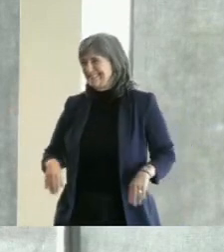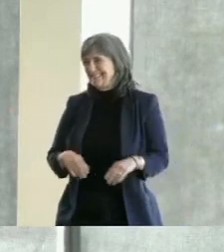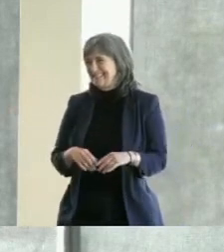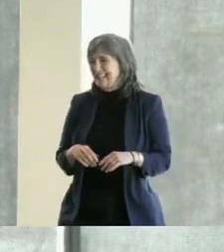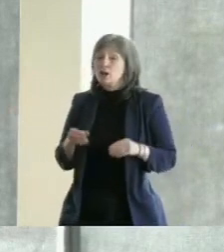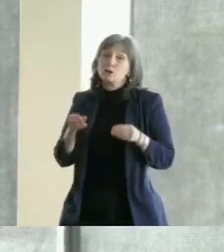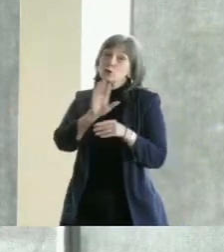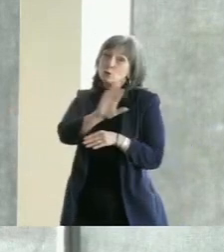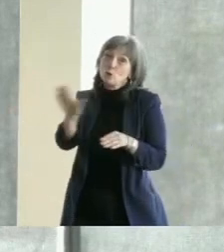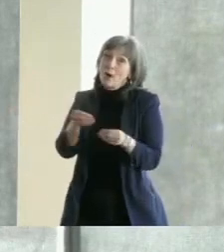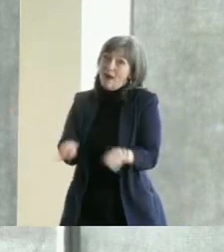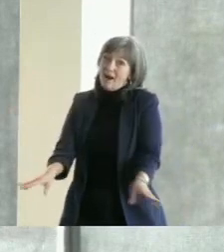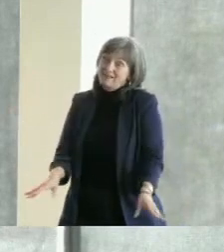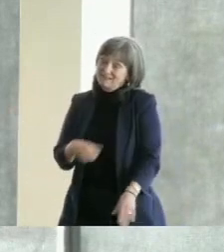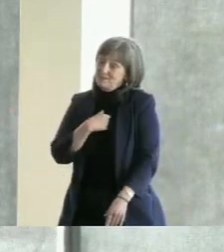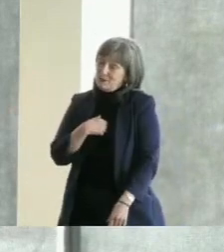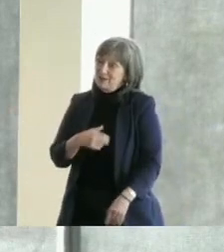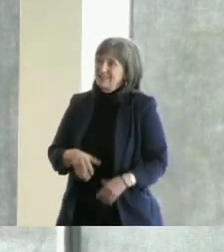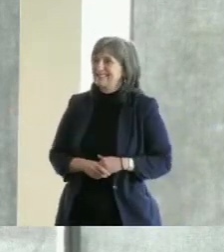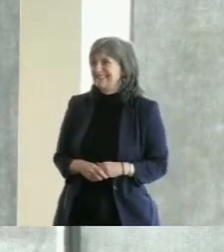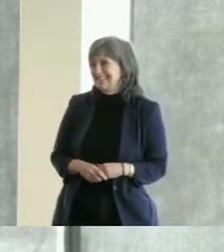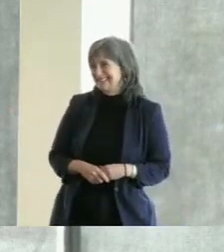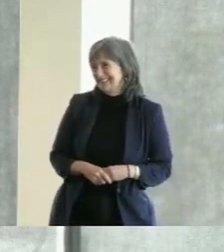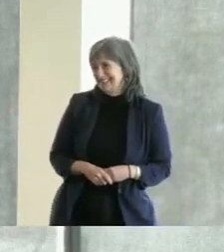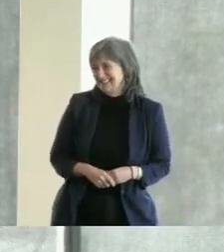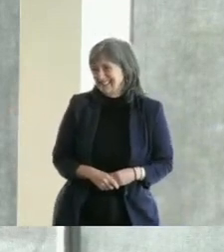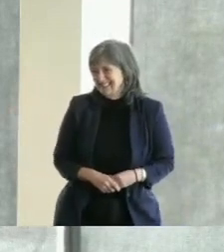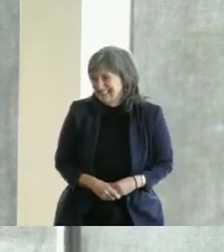your loss. I'm sorry to say that.